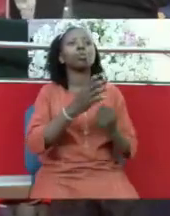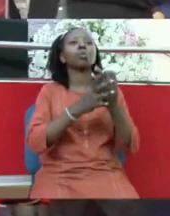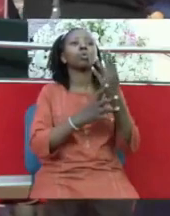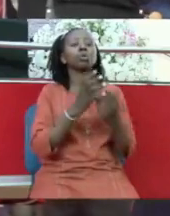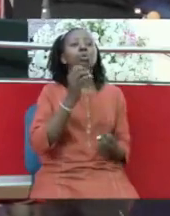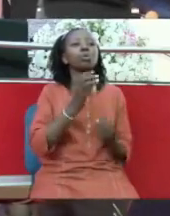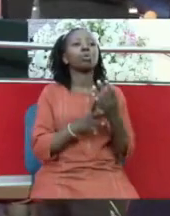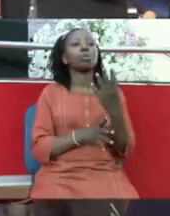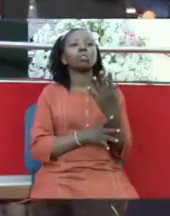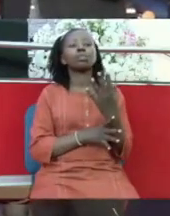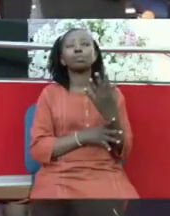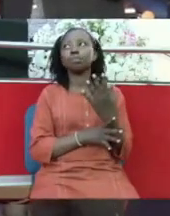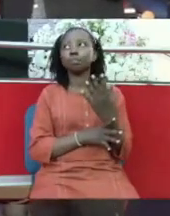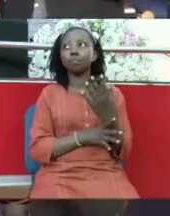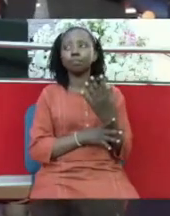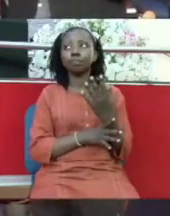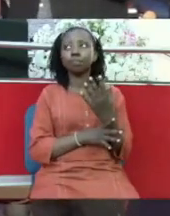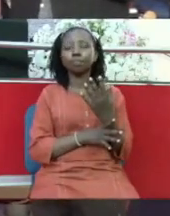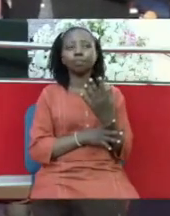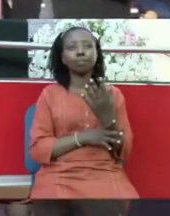leo.